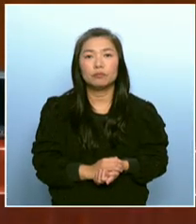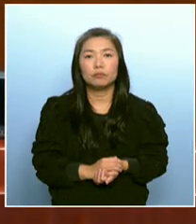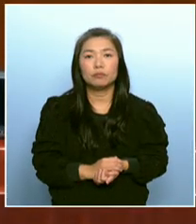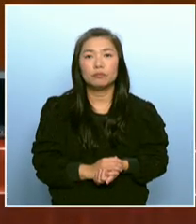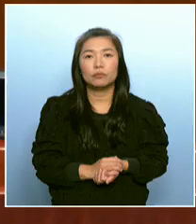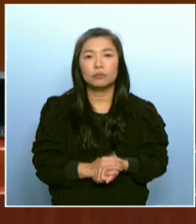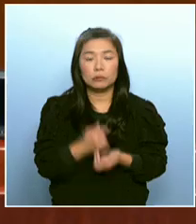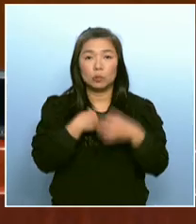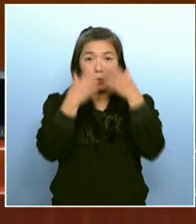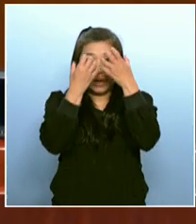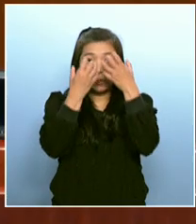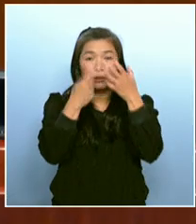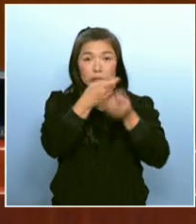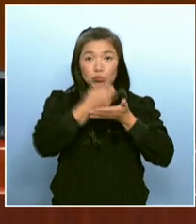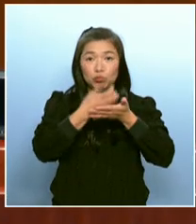remind members,